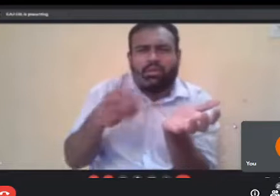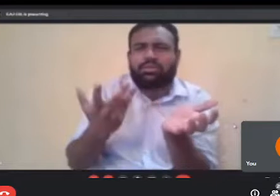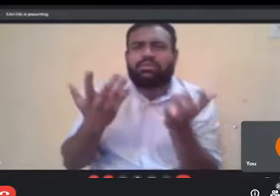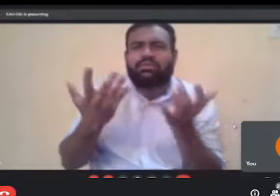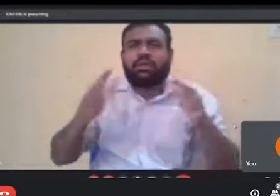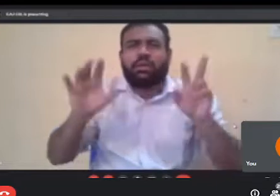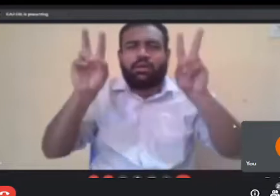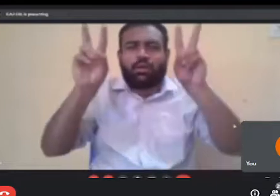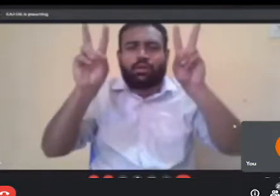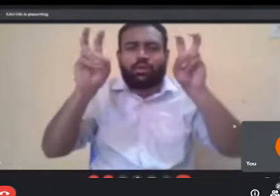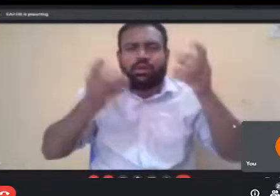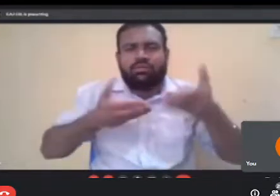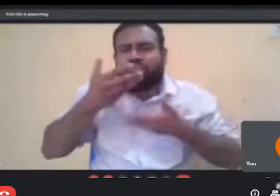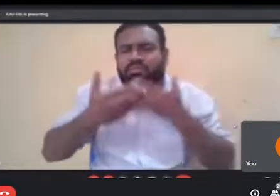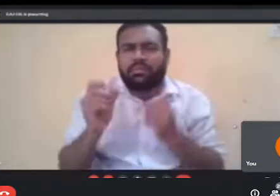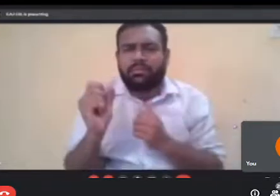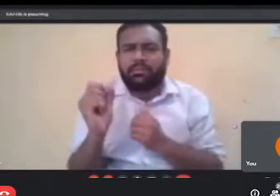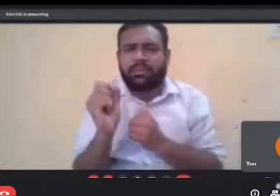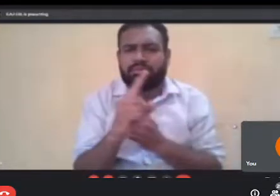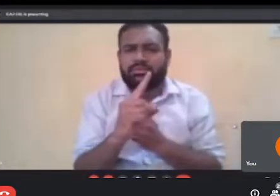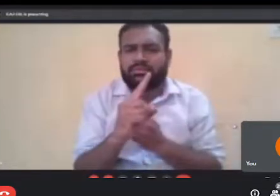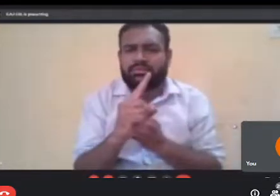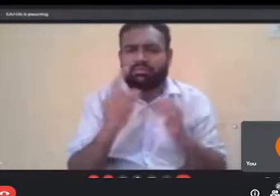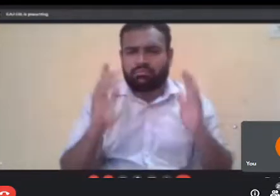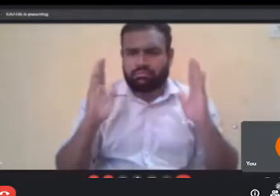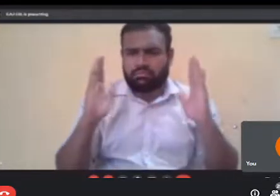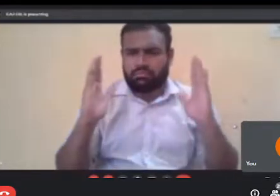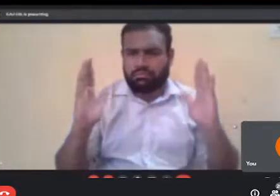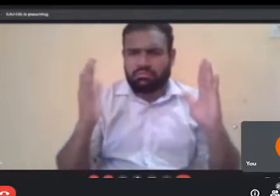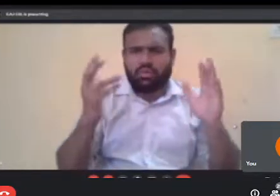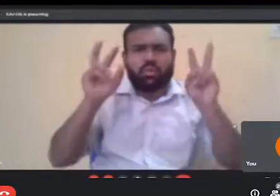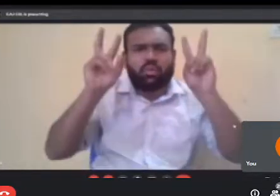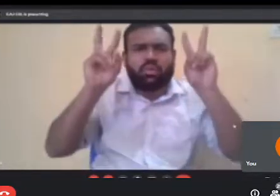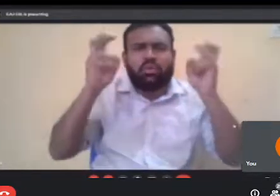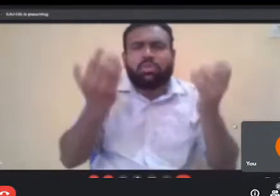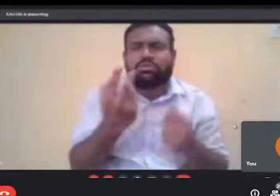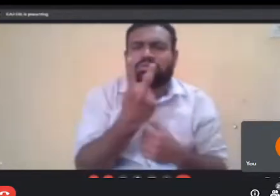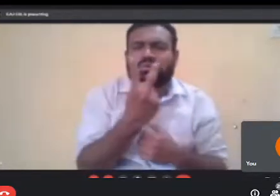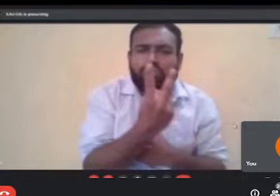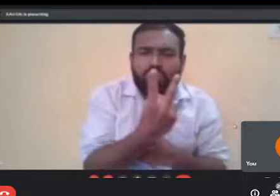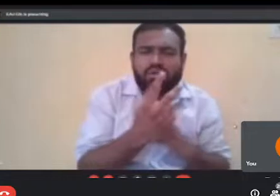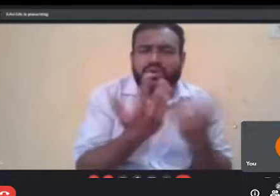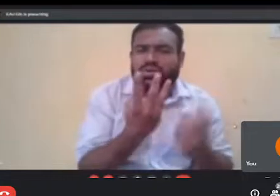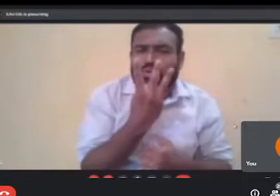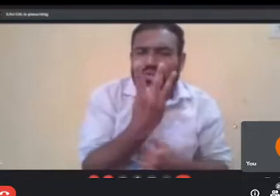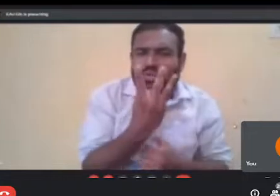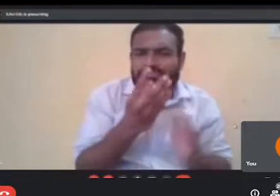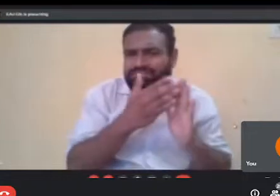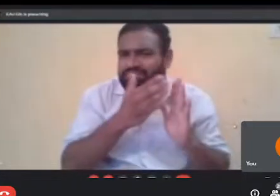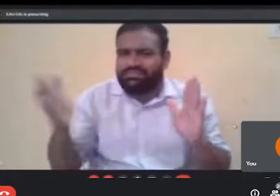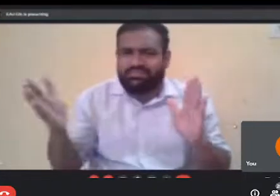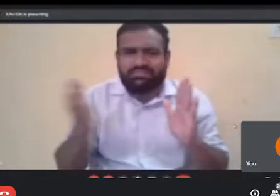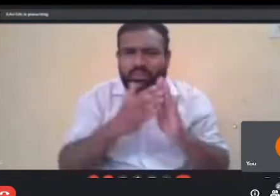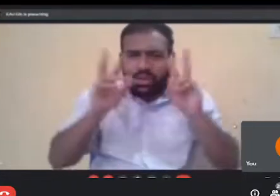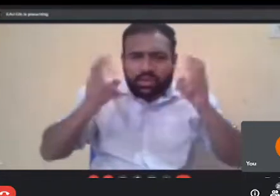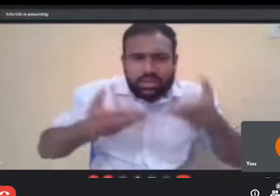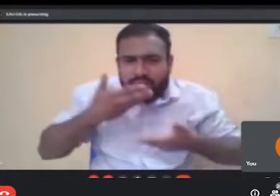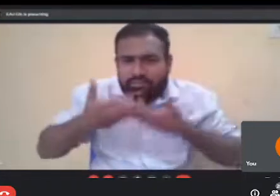the multi literacy, and you know, the topic which we teach. After 1 month, the timing will be, the time duration will be